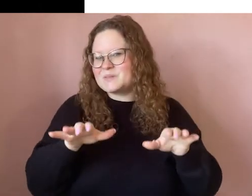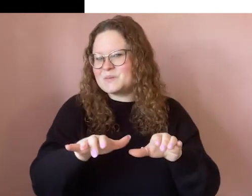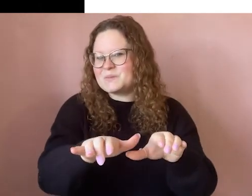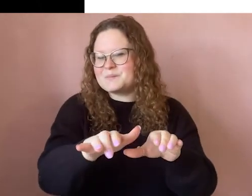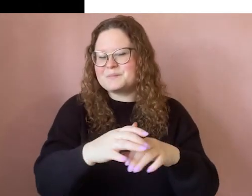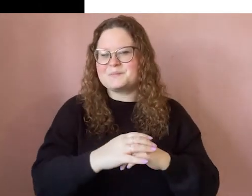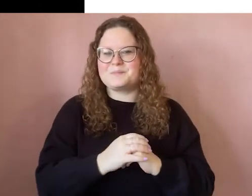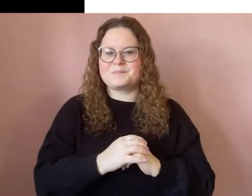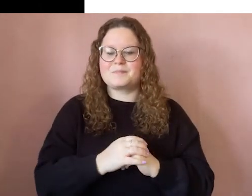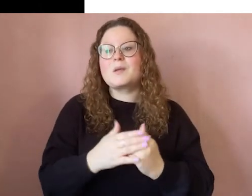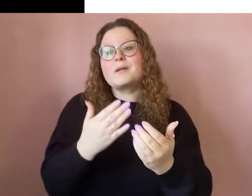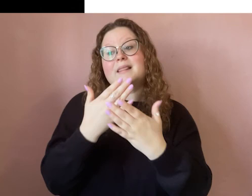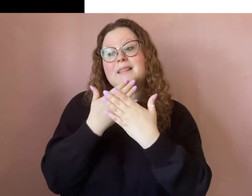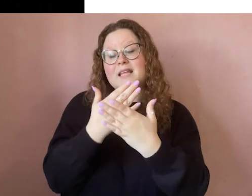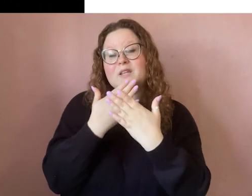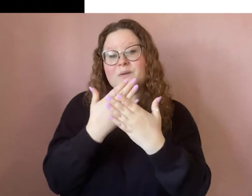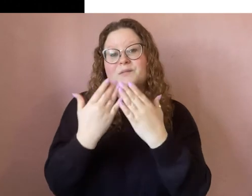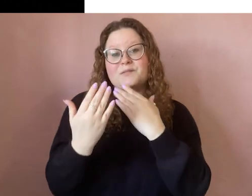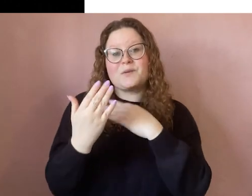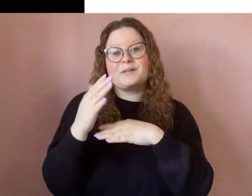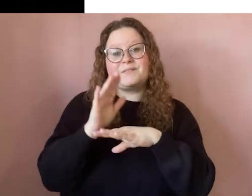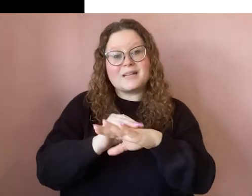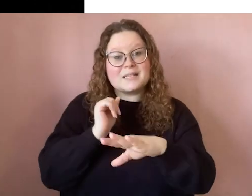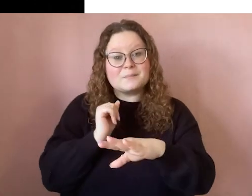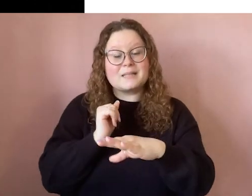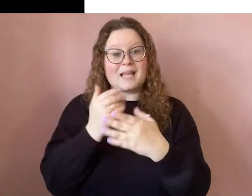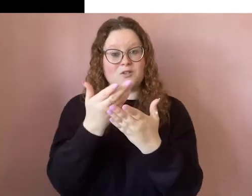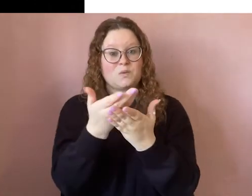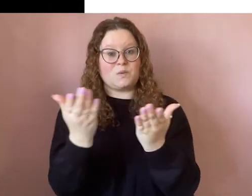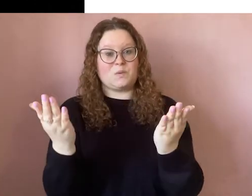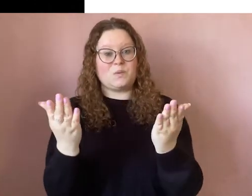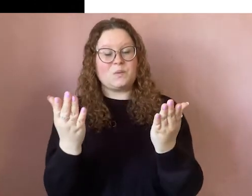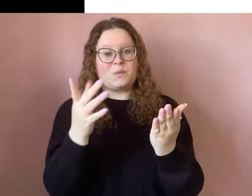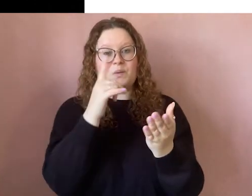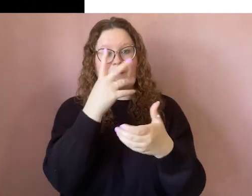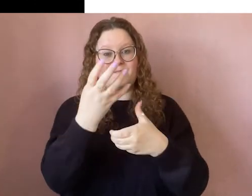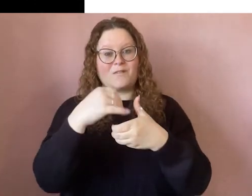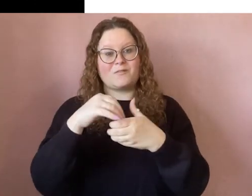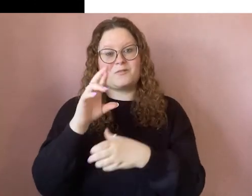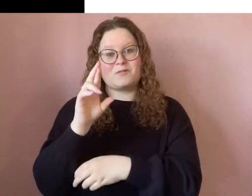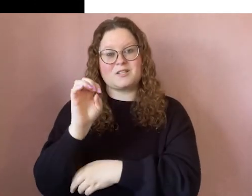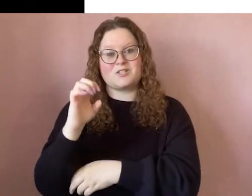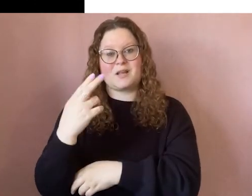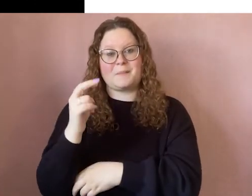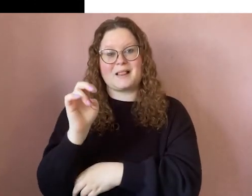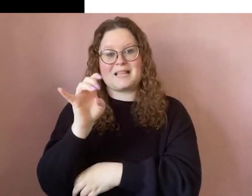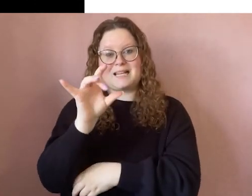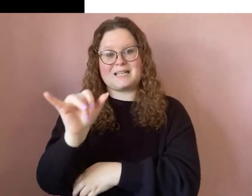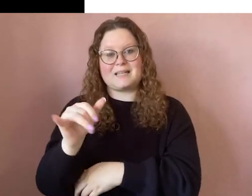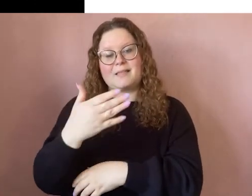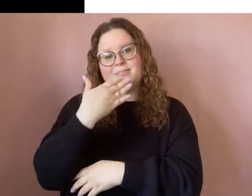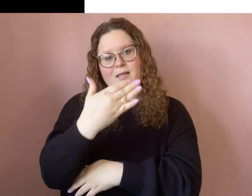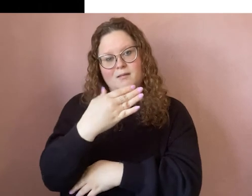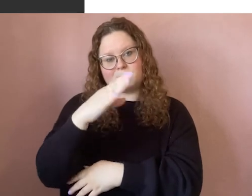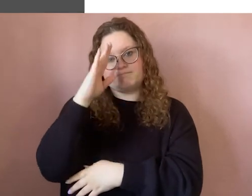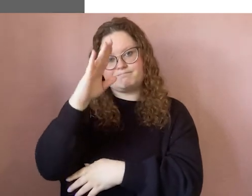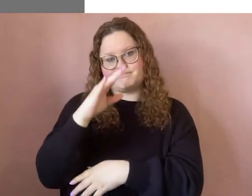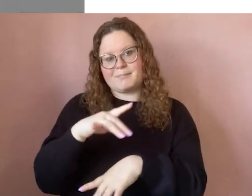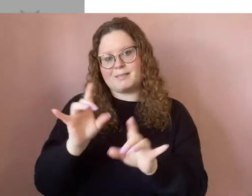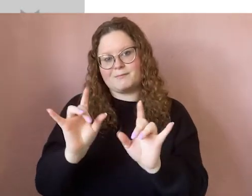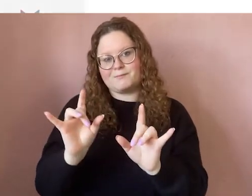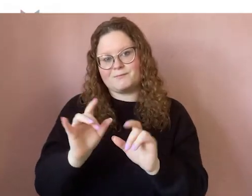I have to tell you, Bill, I don't have a lot of questions from people, but what I do have is comments like beautiful insights. Thank you, doctor.